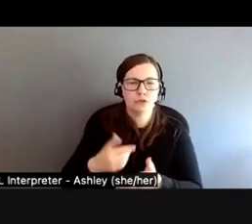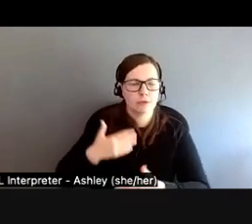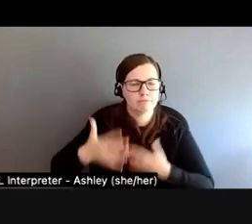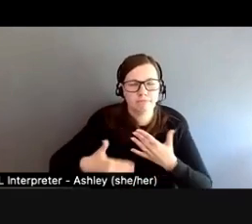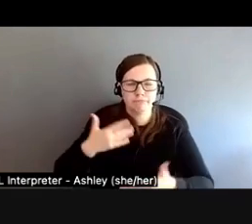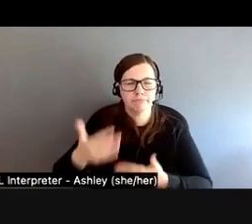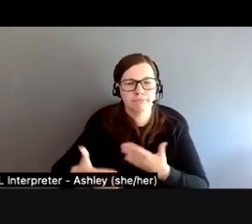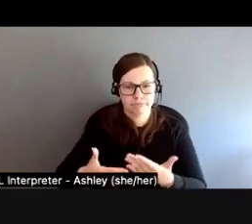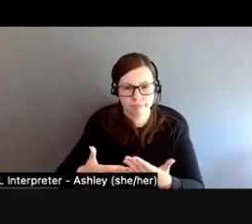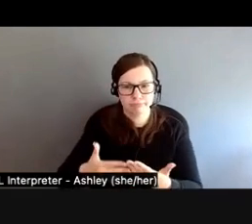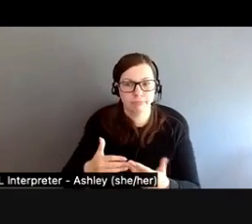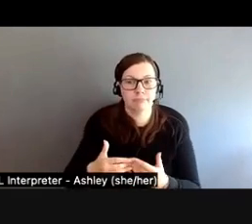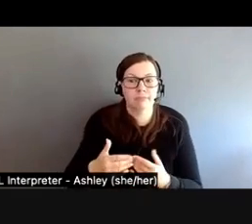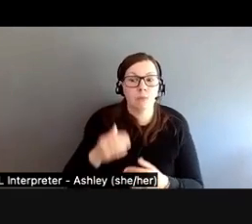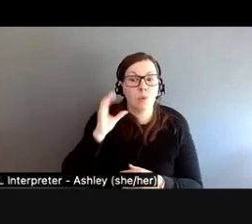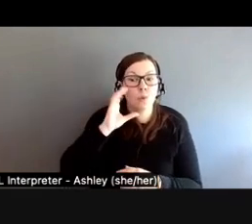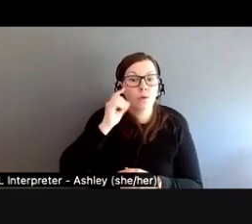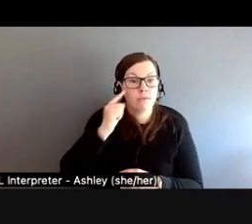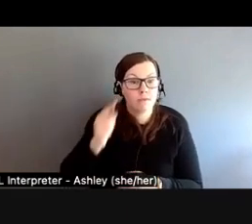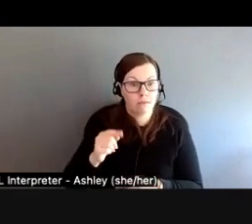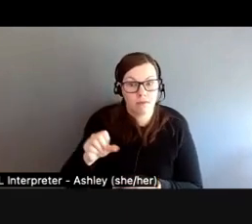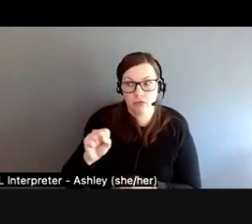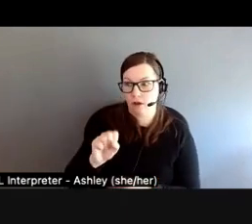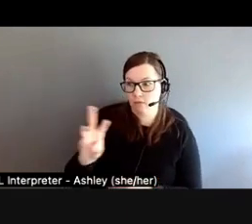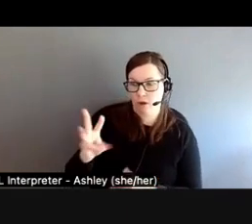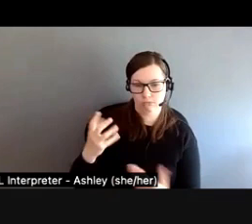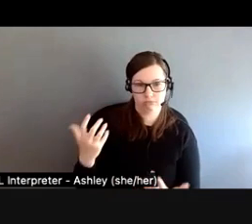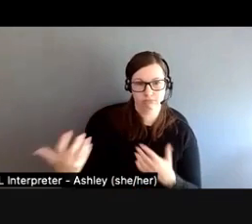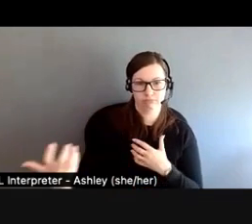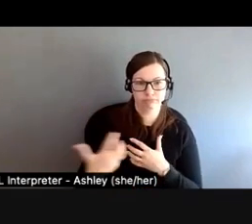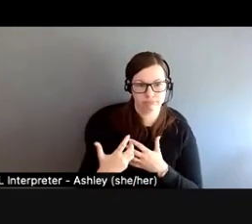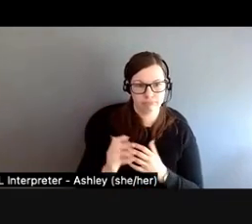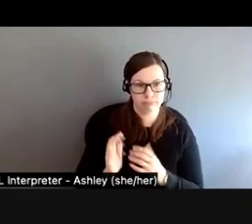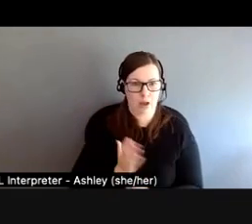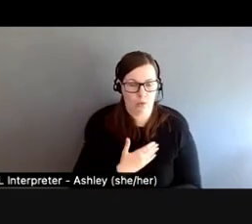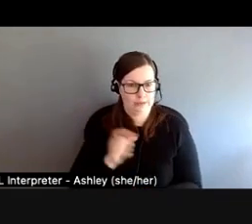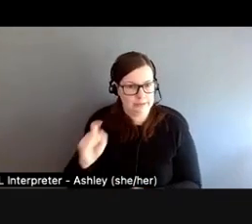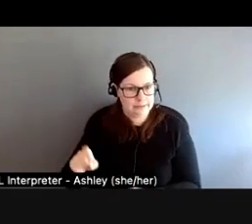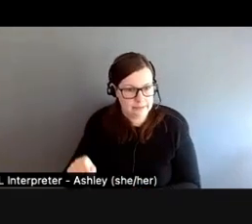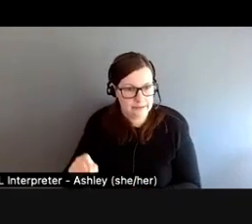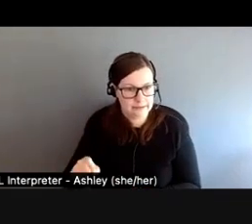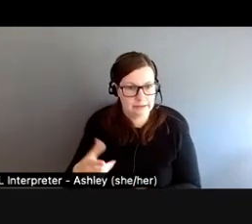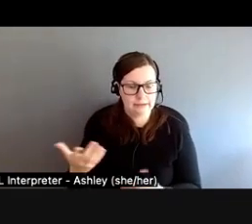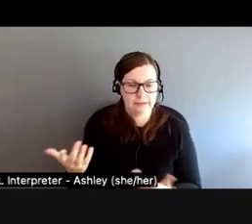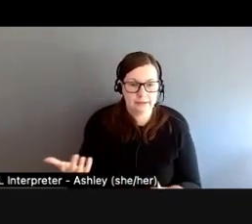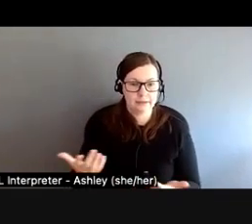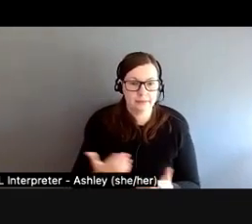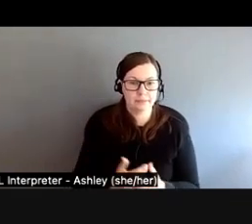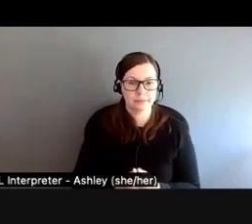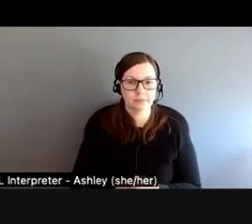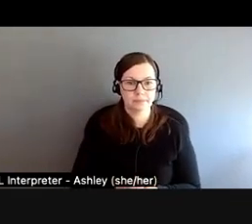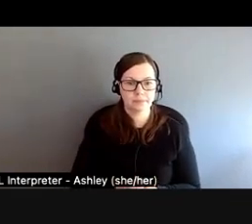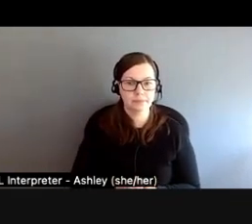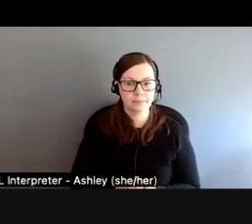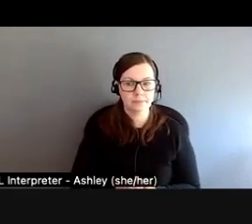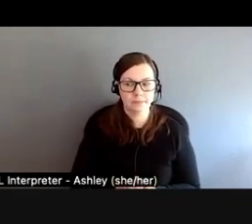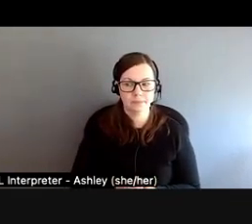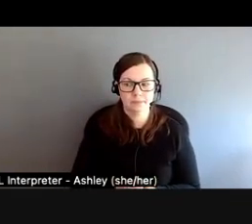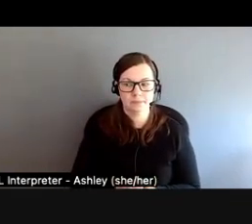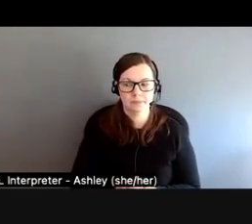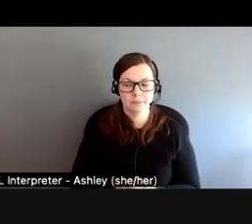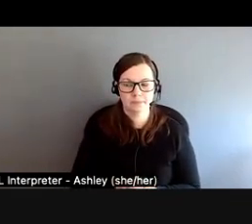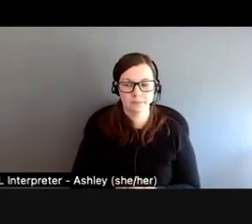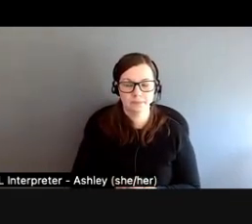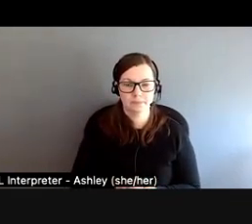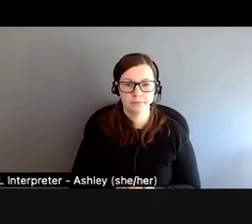software that will help us record our videos properly and produce this professional video and